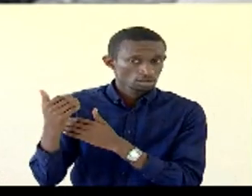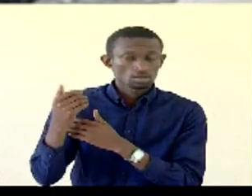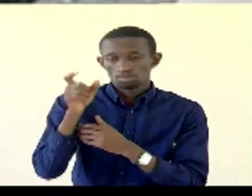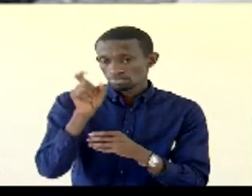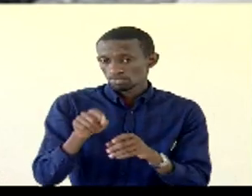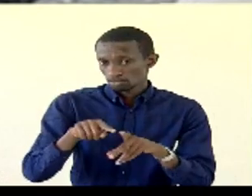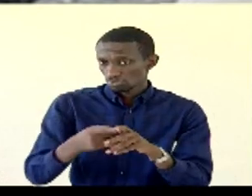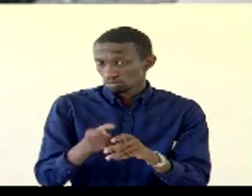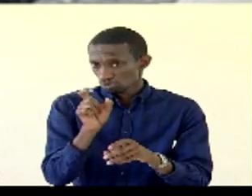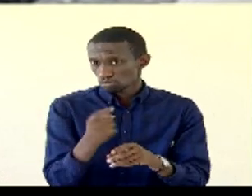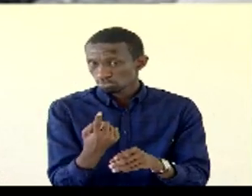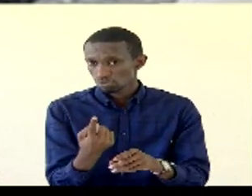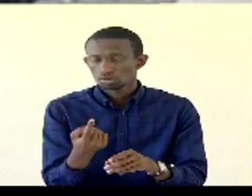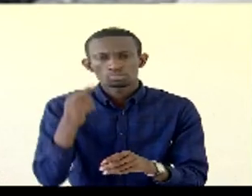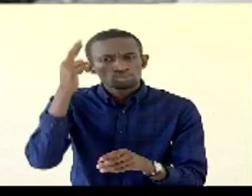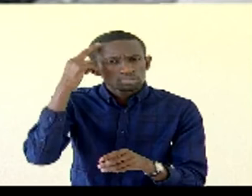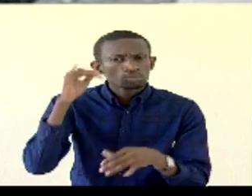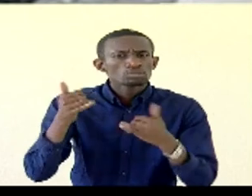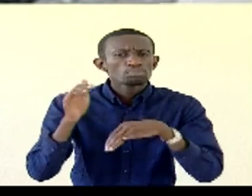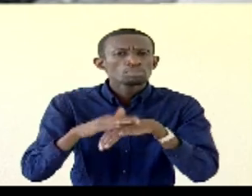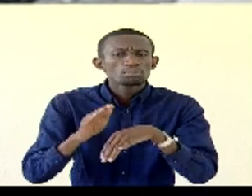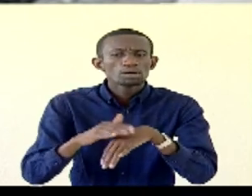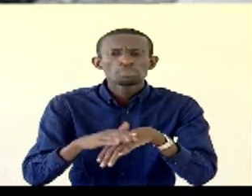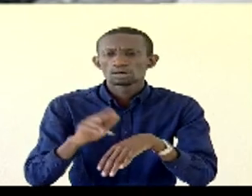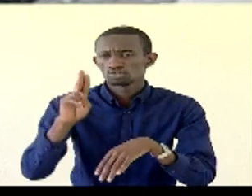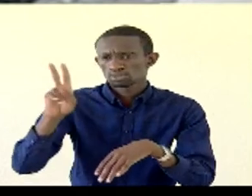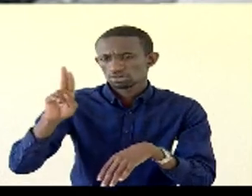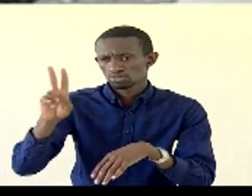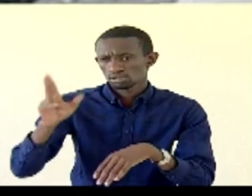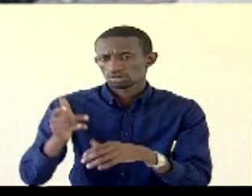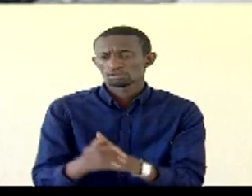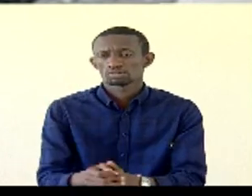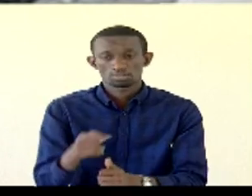time, Champions League, I think. I know you are football fans.